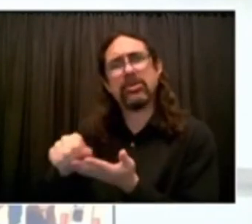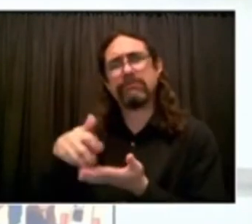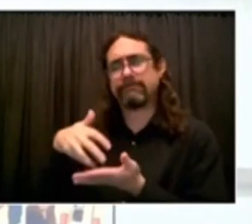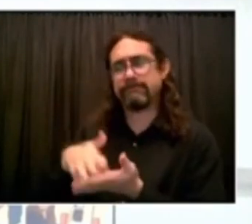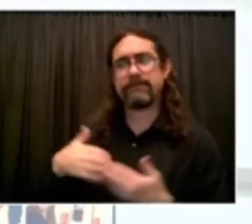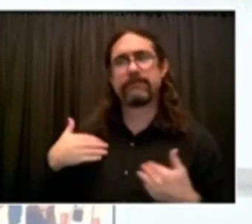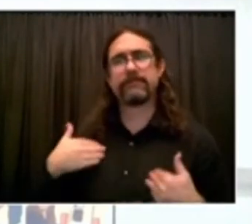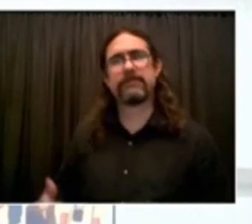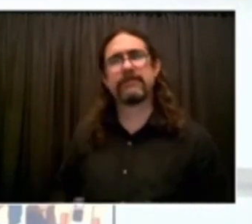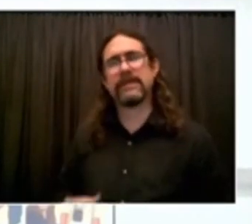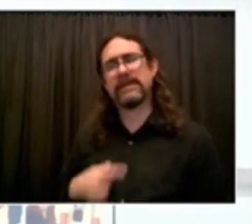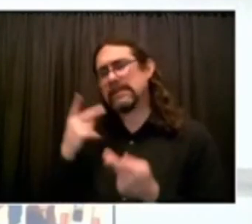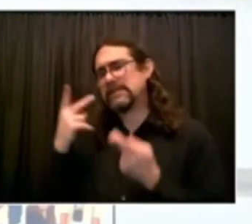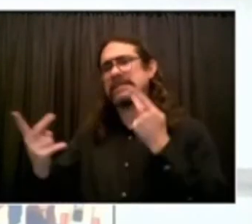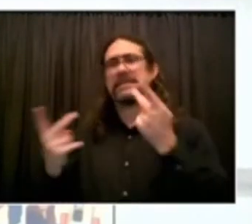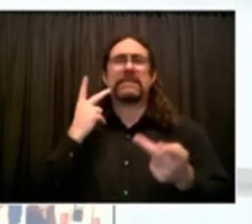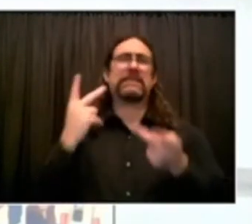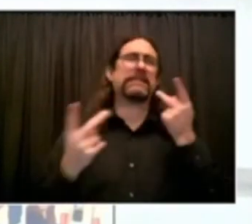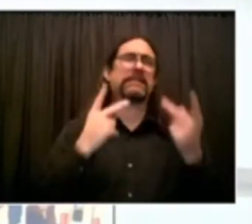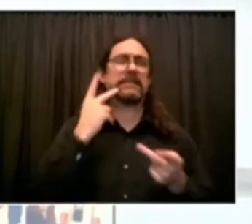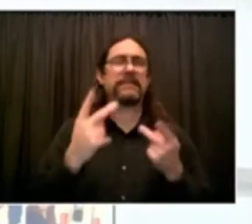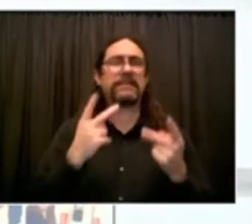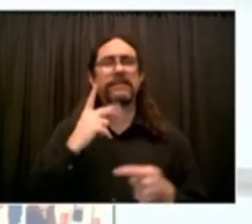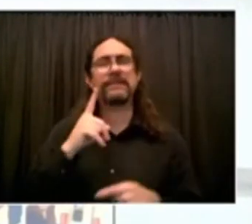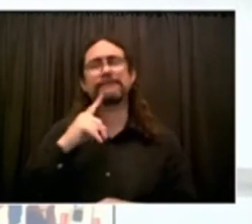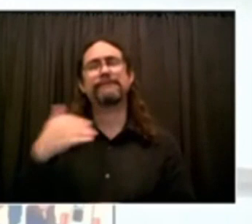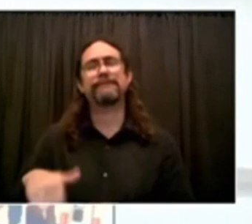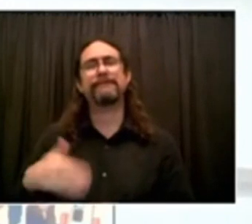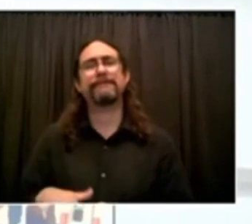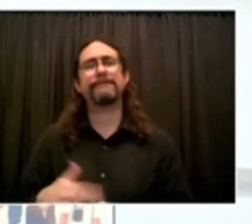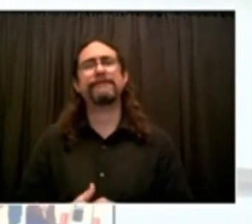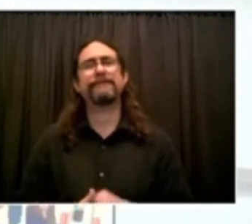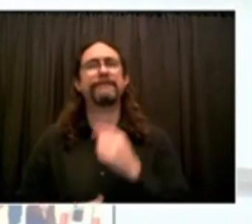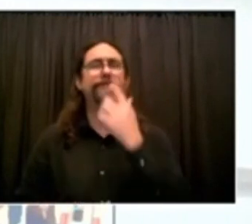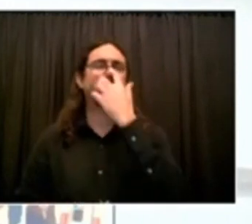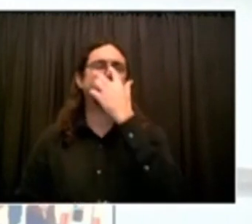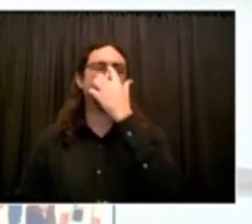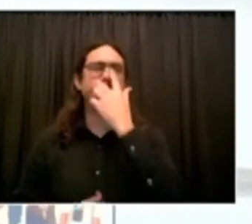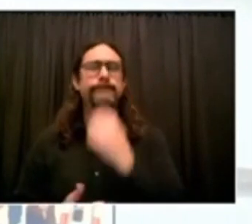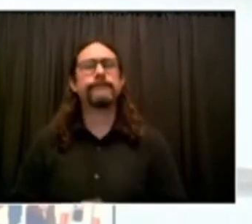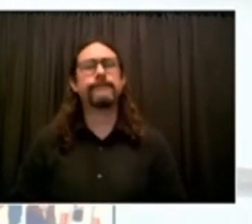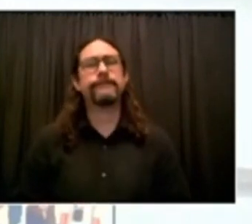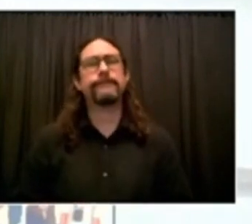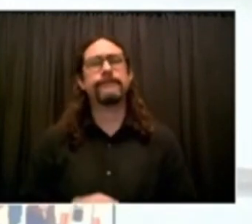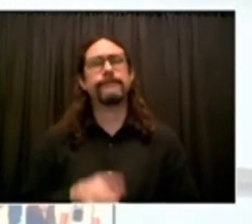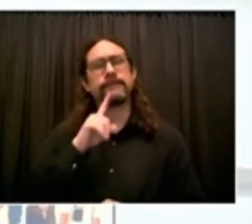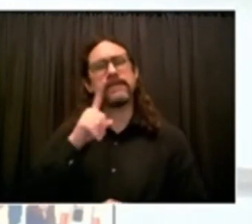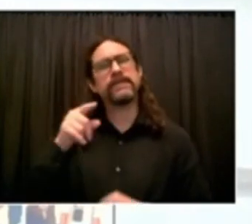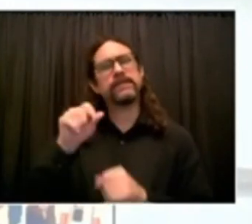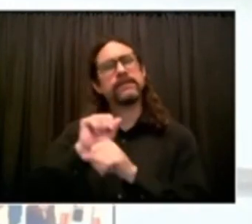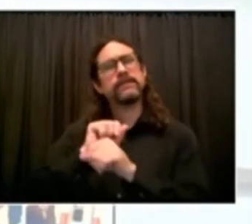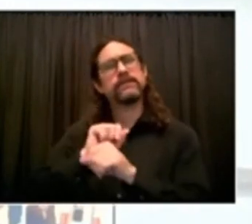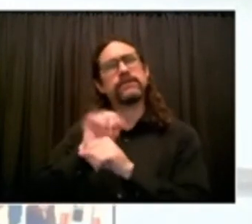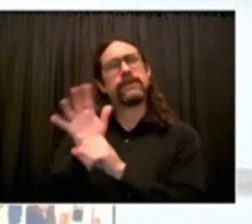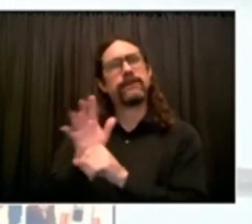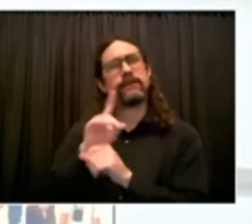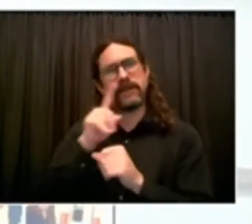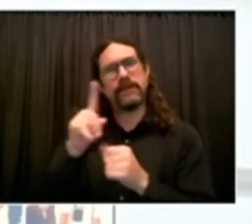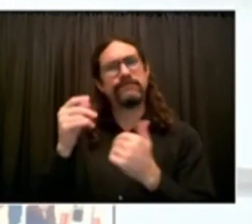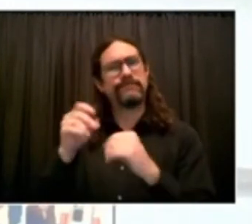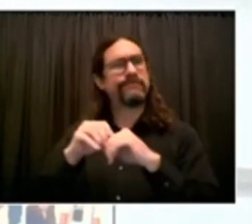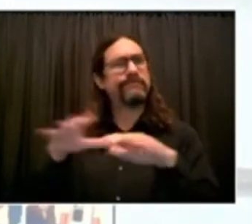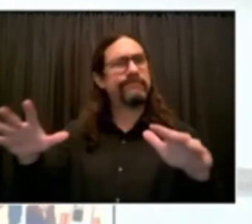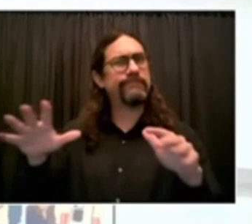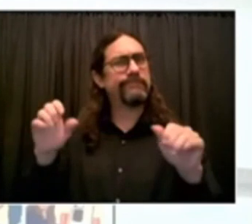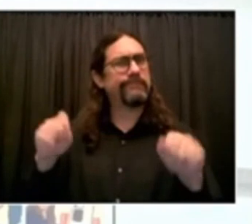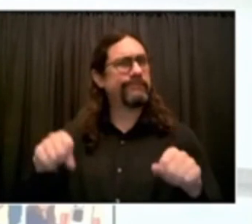increases. Even before Omicron becomes more common, we've seen case numbers grow in recent weeks due to Delta, the